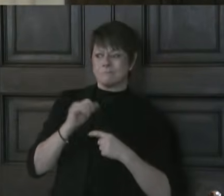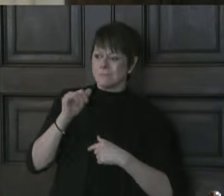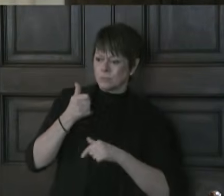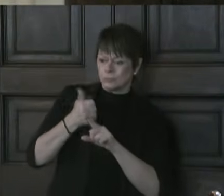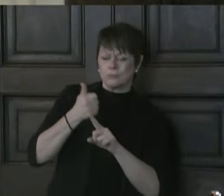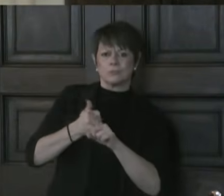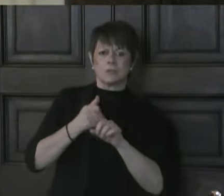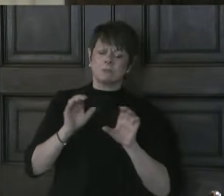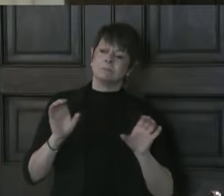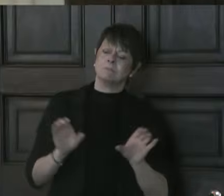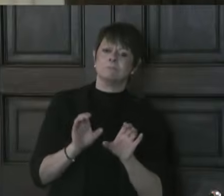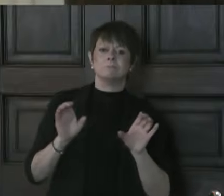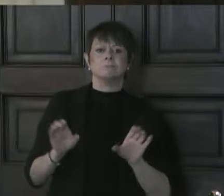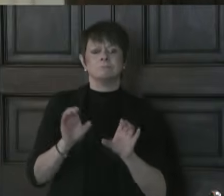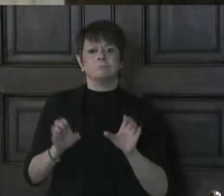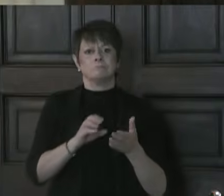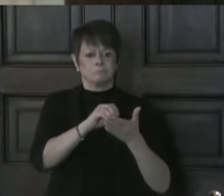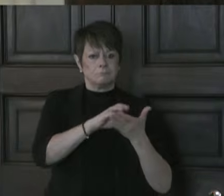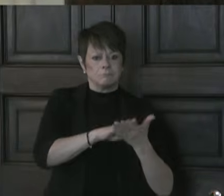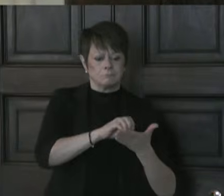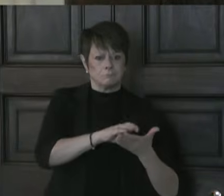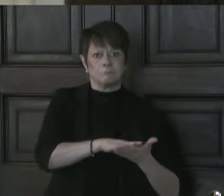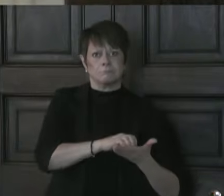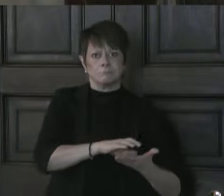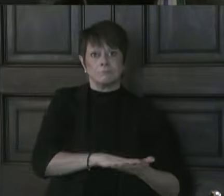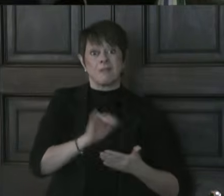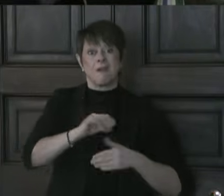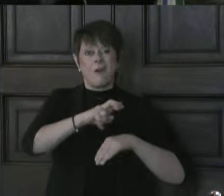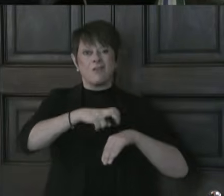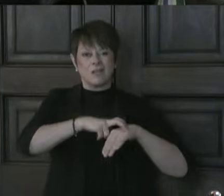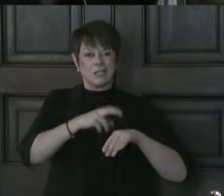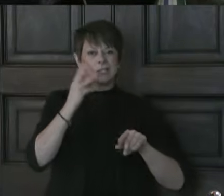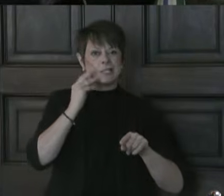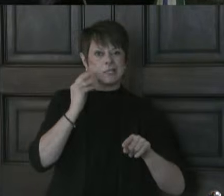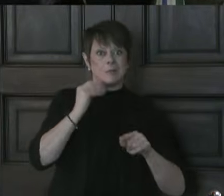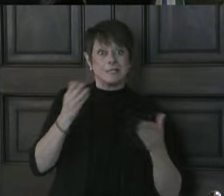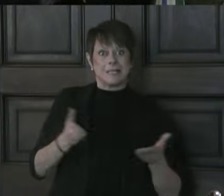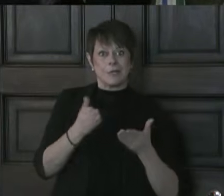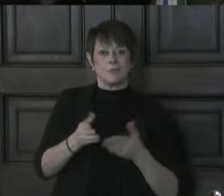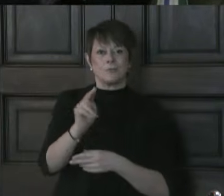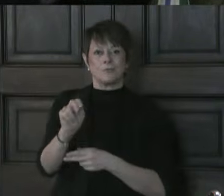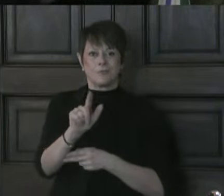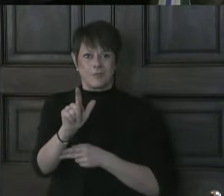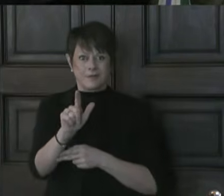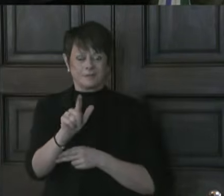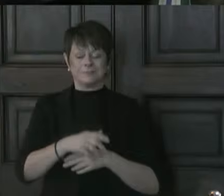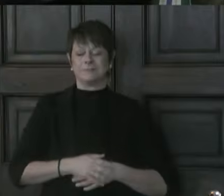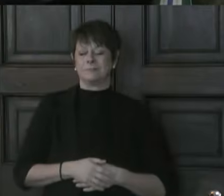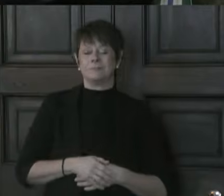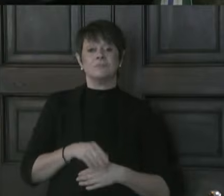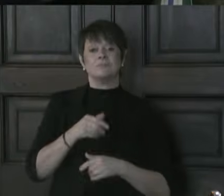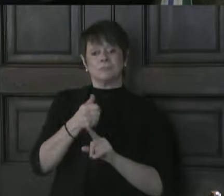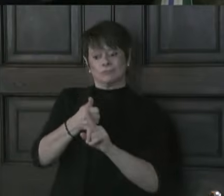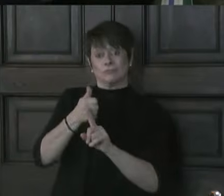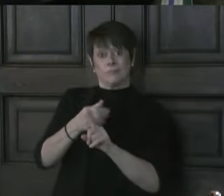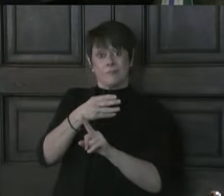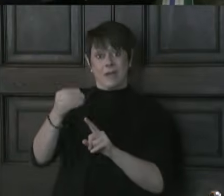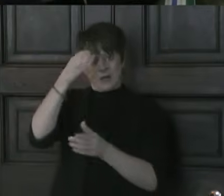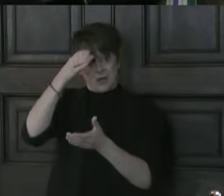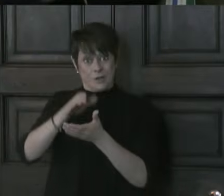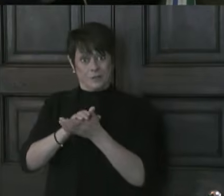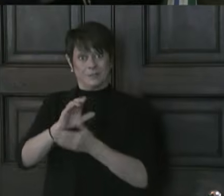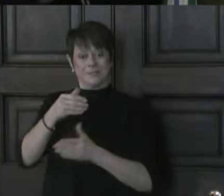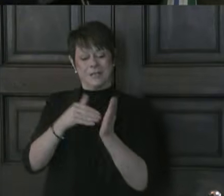lifelong dedication to documenting the Irish experience in this province. Together with her husband, Dr. John